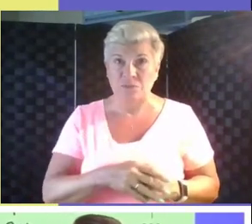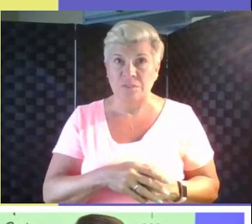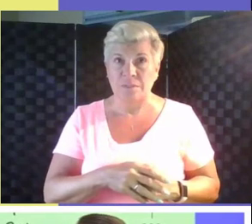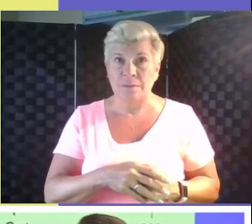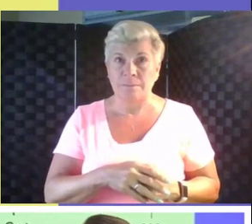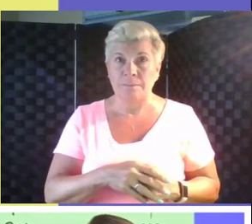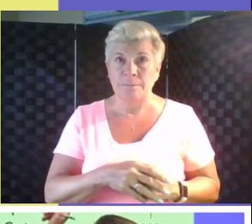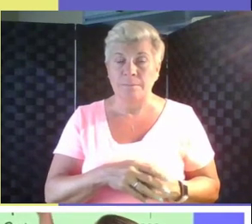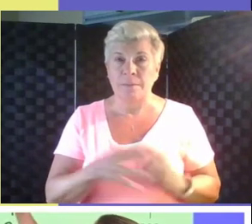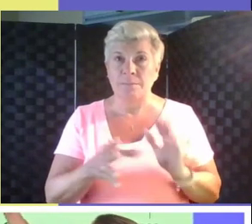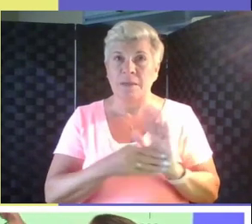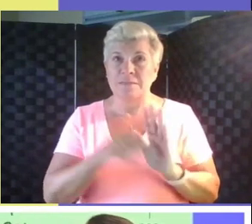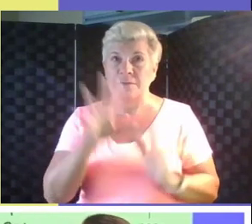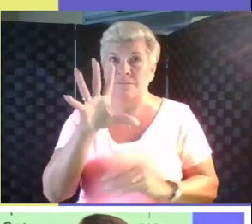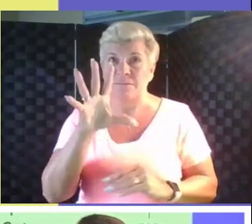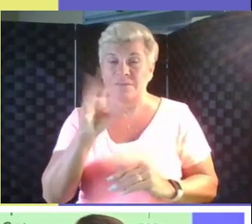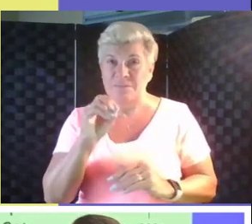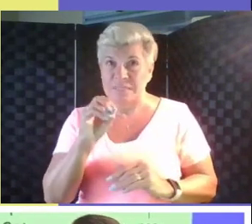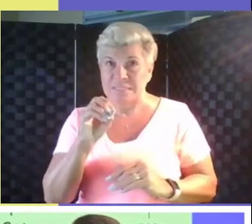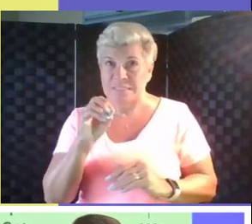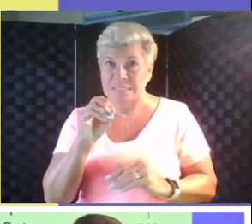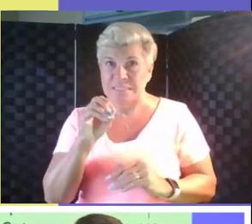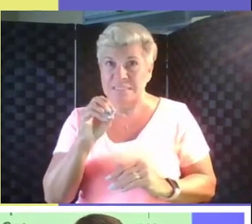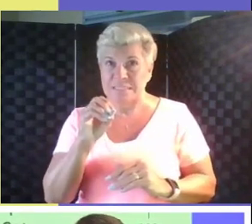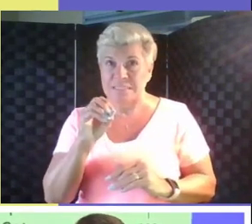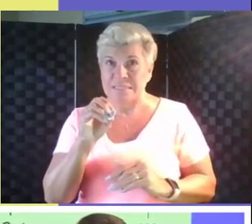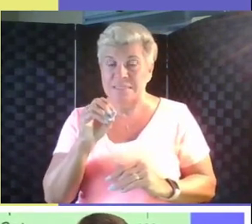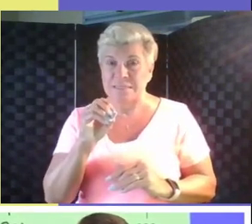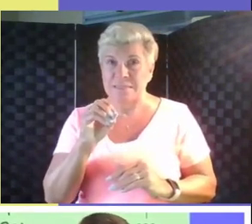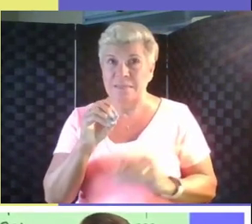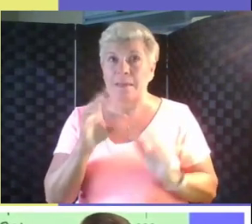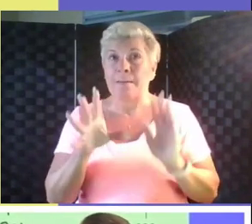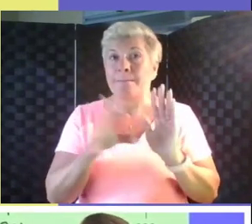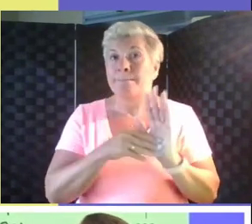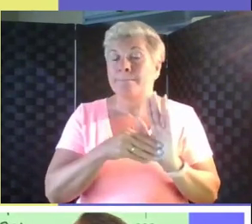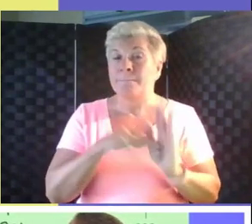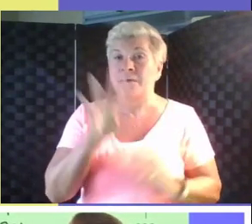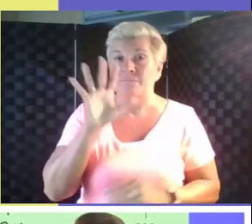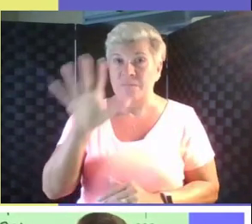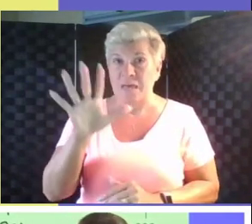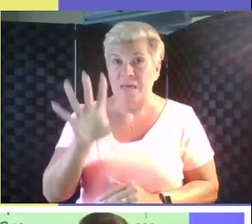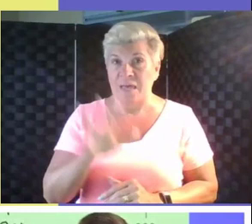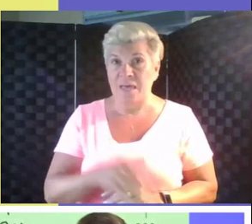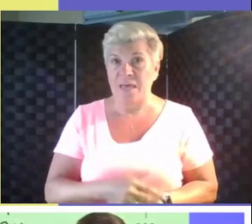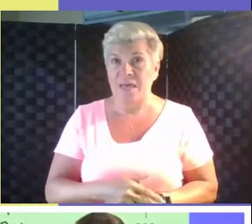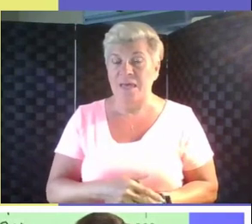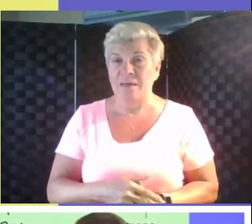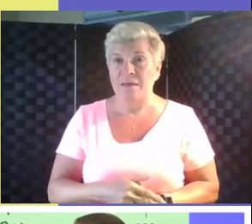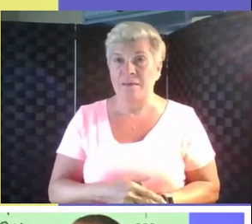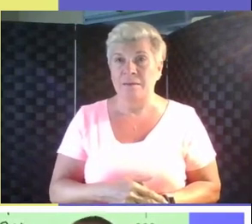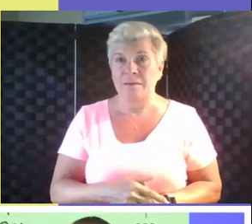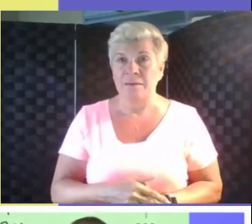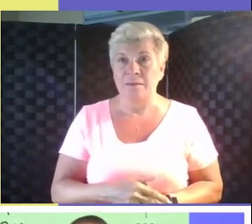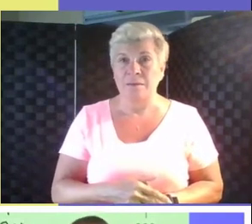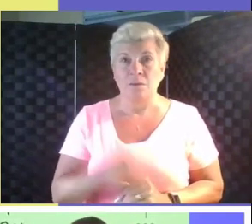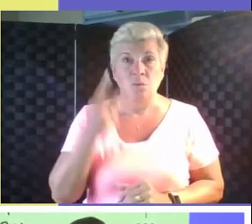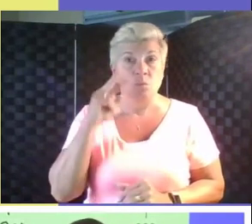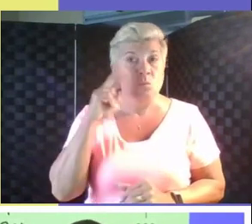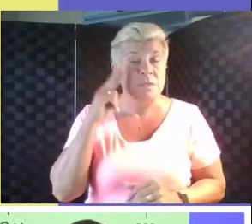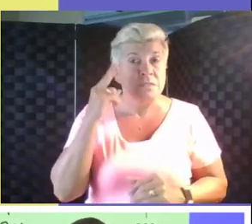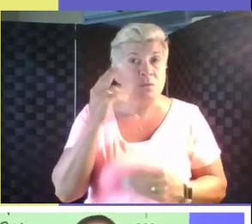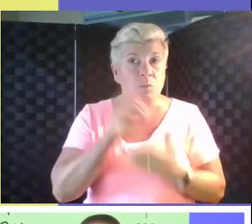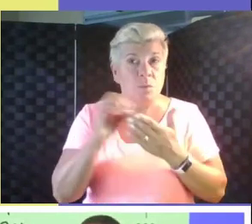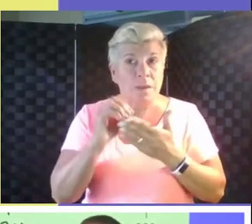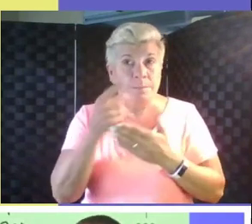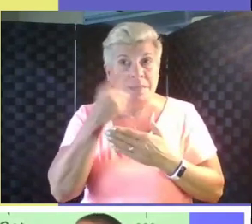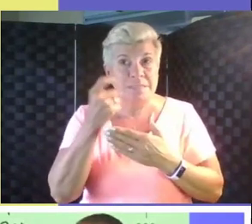100 plus this jump of 50 plus that jump of 5. And the reason we can write them